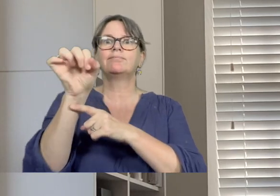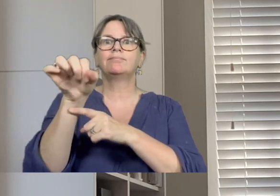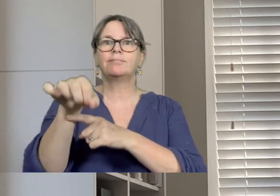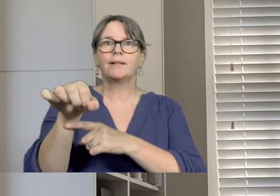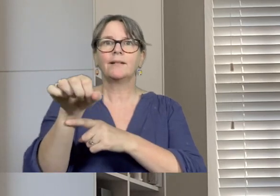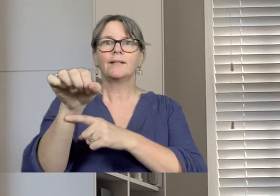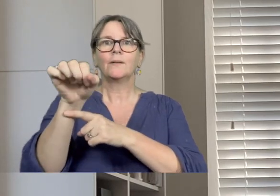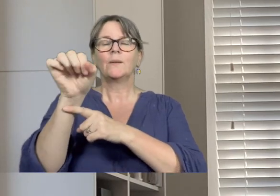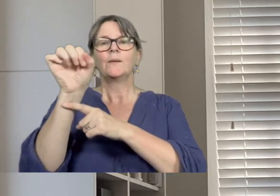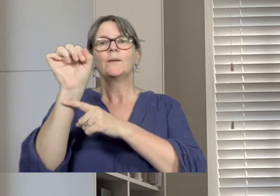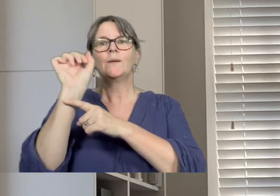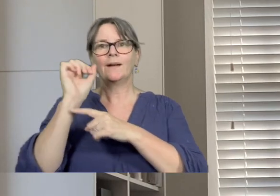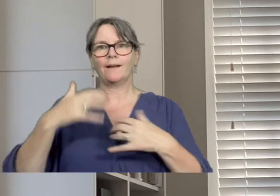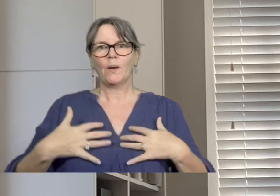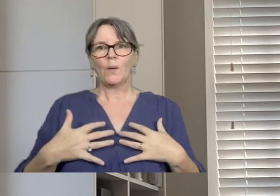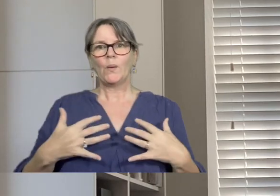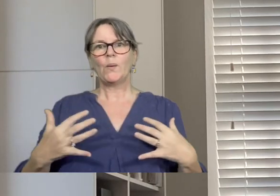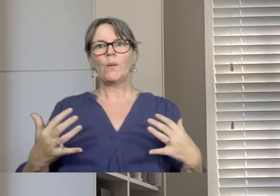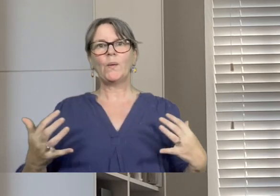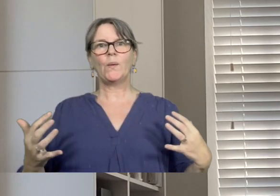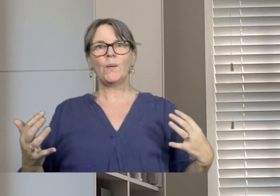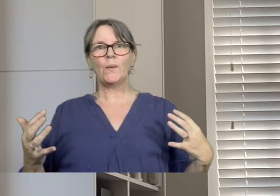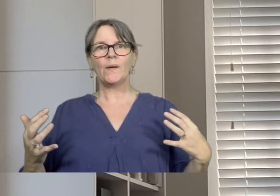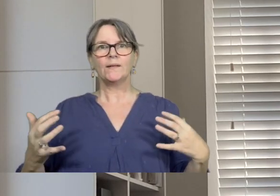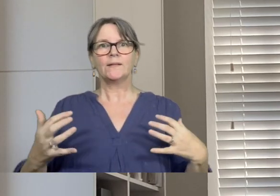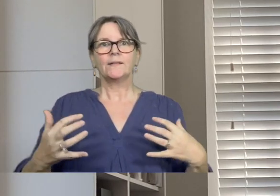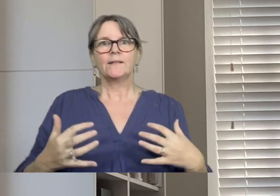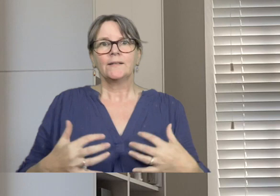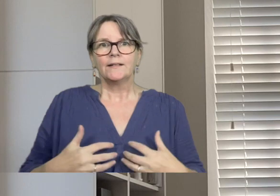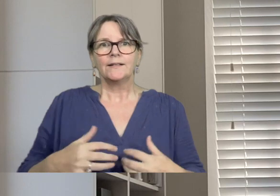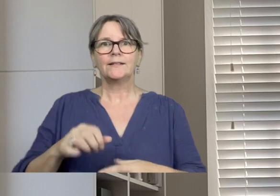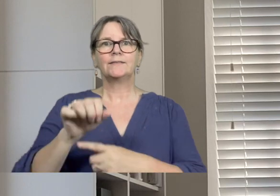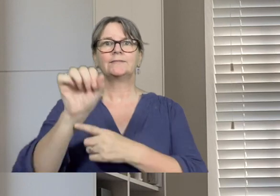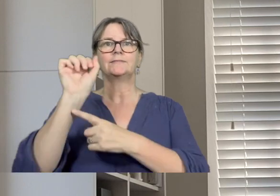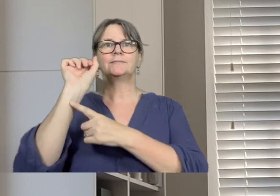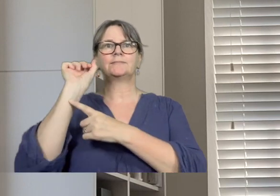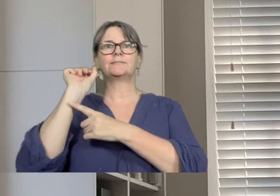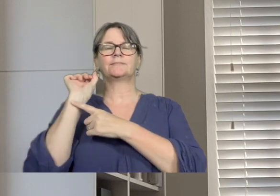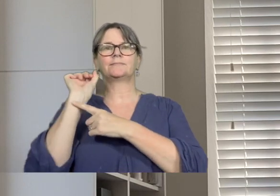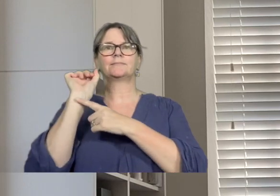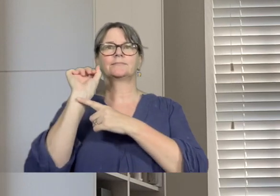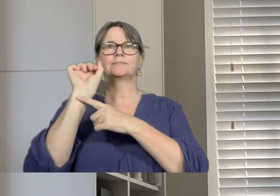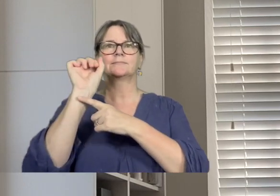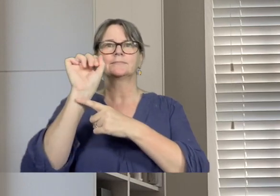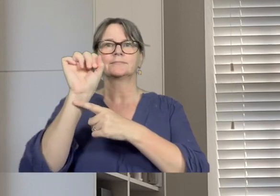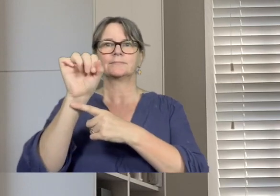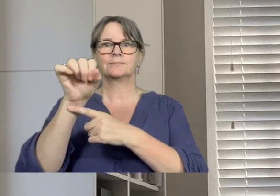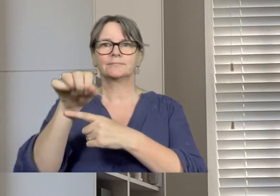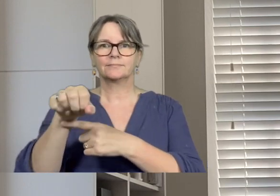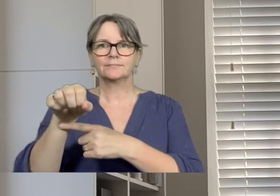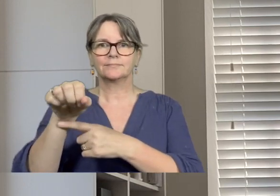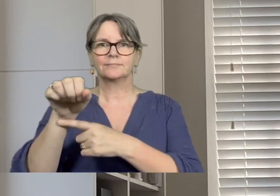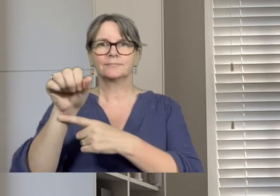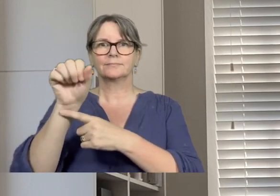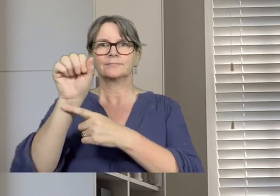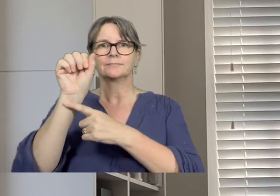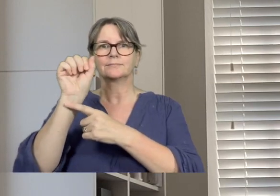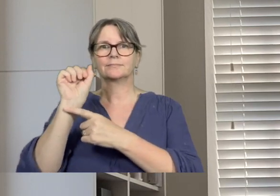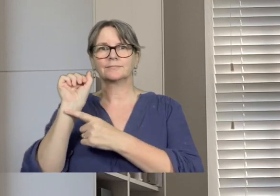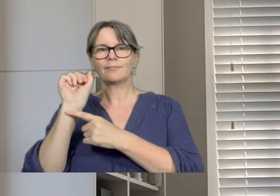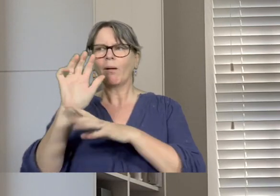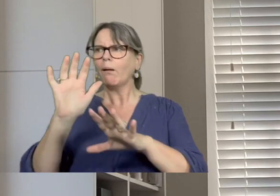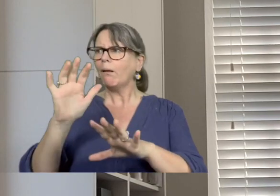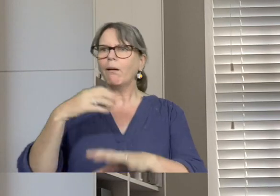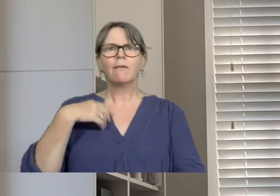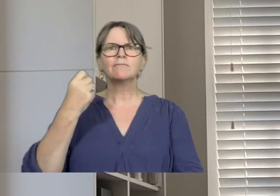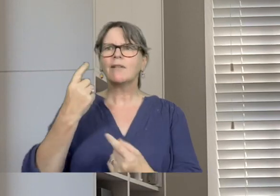Curling here. This is really lovely, a real sense of opening. We haven't done any extension. I'm aware that I didn't give you any extension.